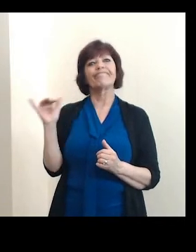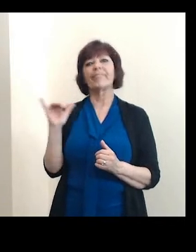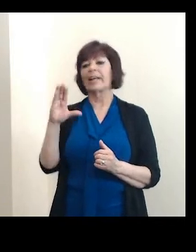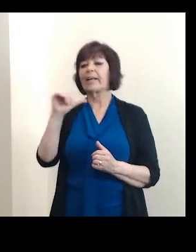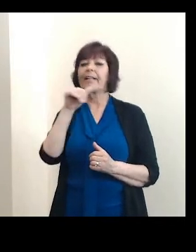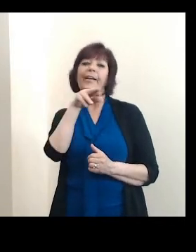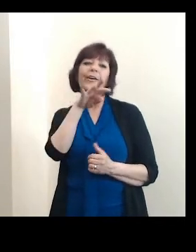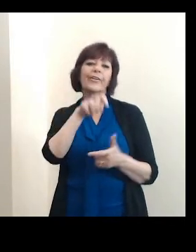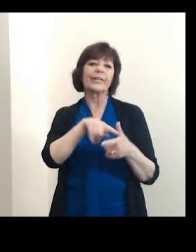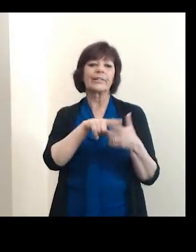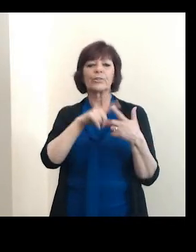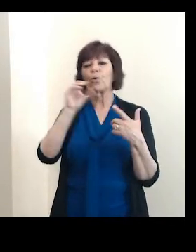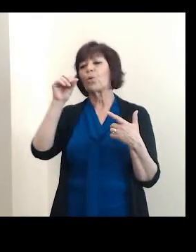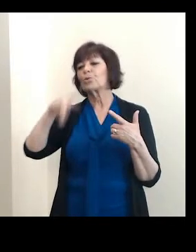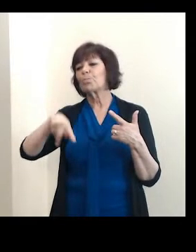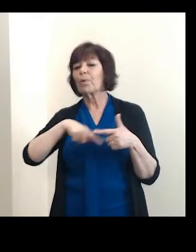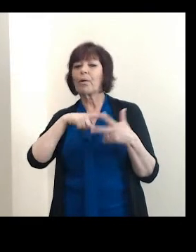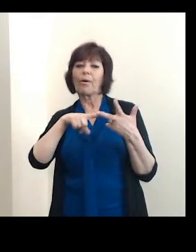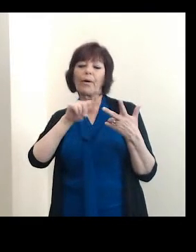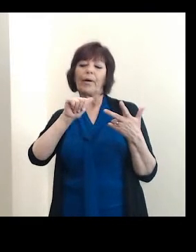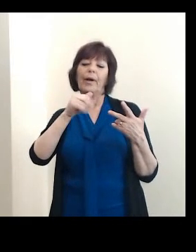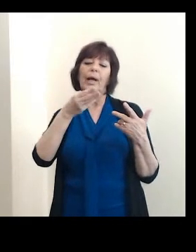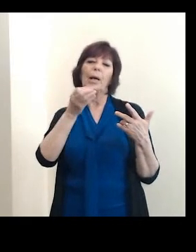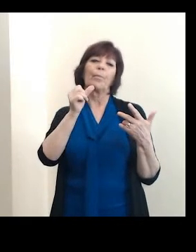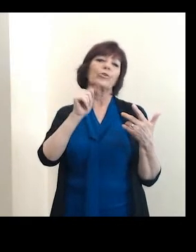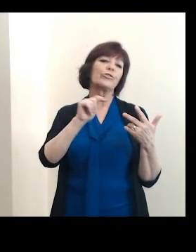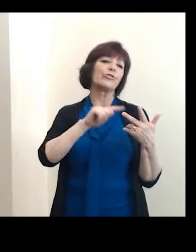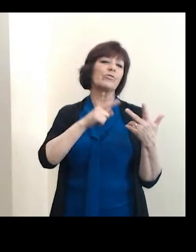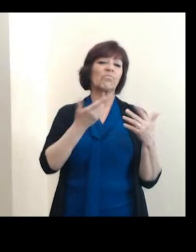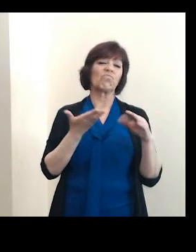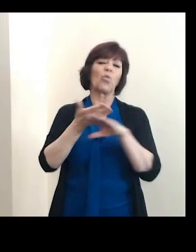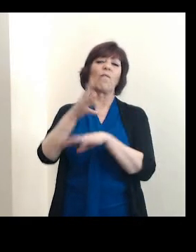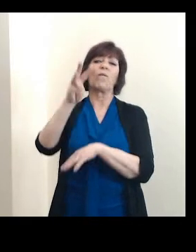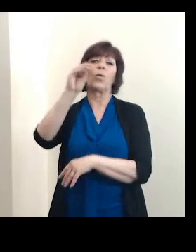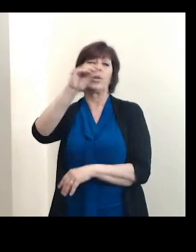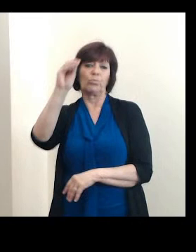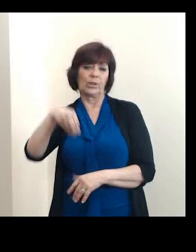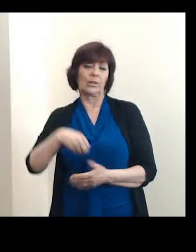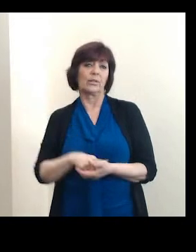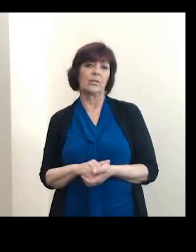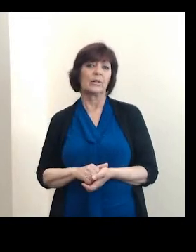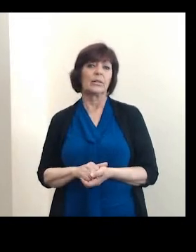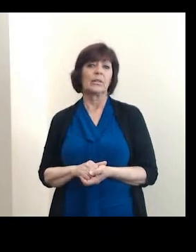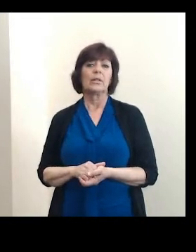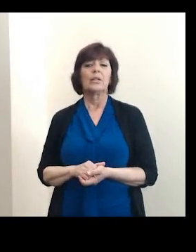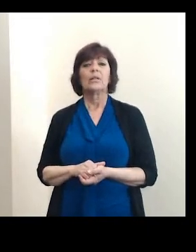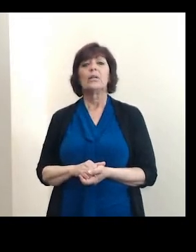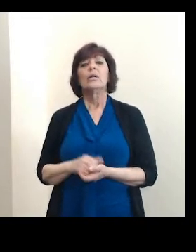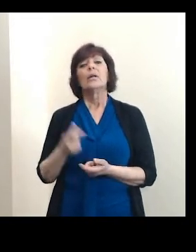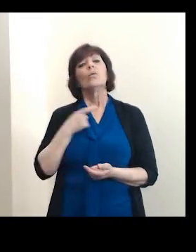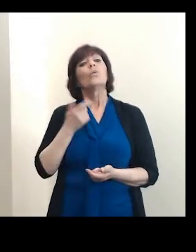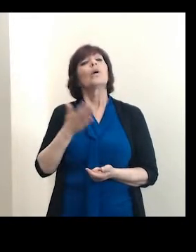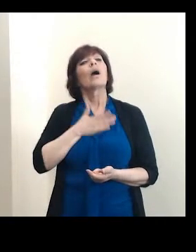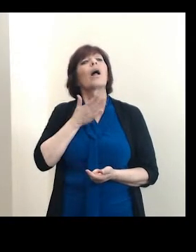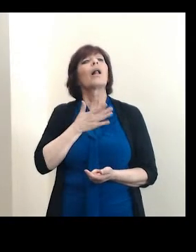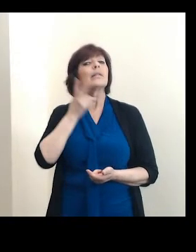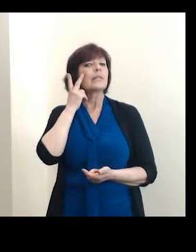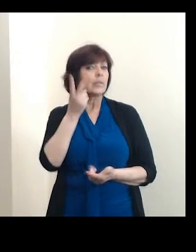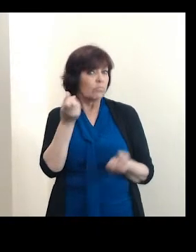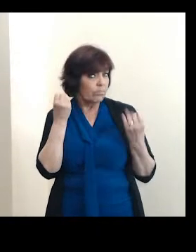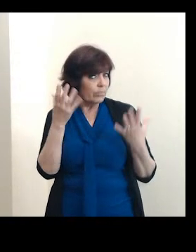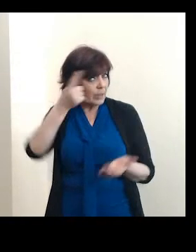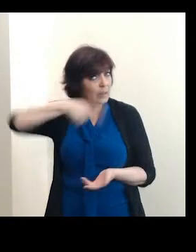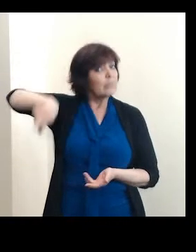of Clarence, Orchard Park, Amherst, so those are over 40%. So we're glad to see that a good percentage